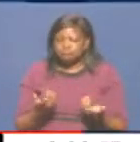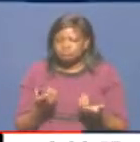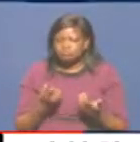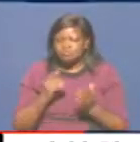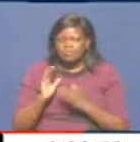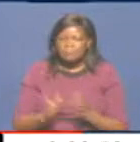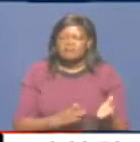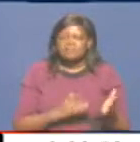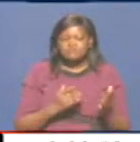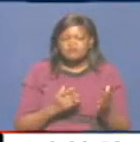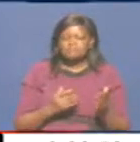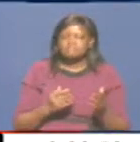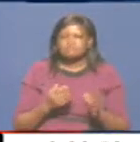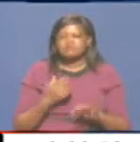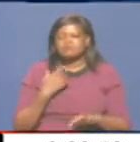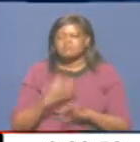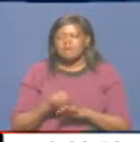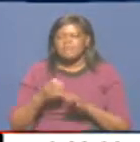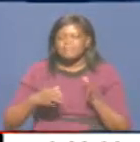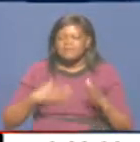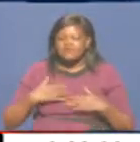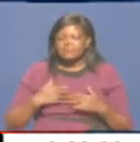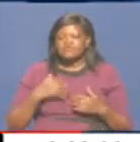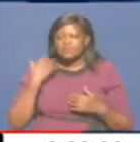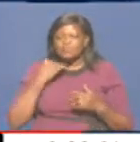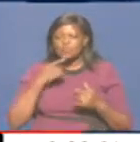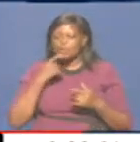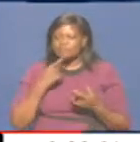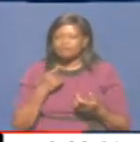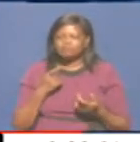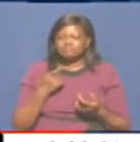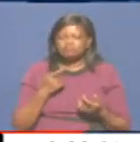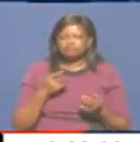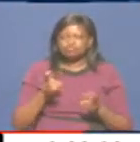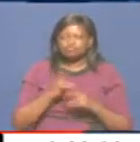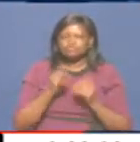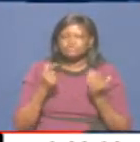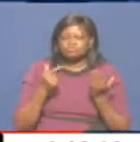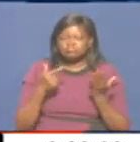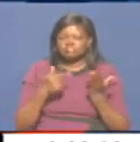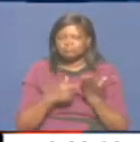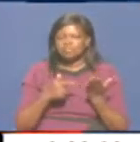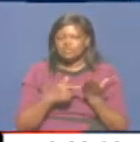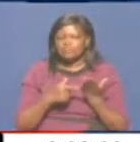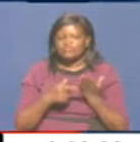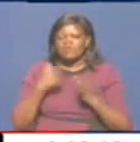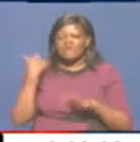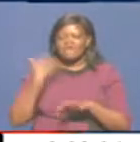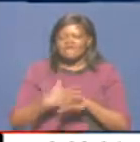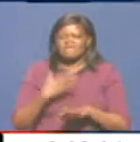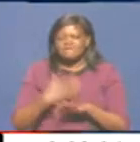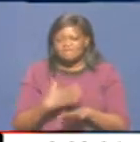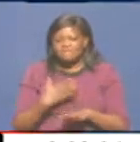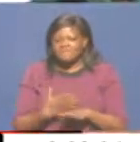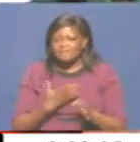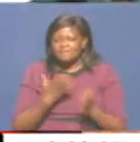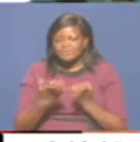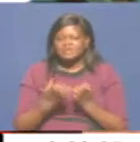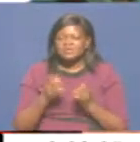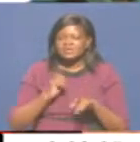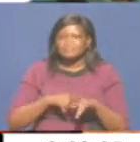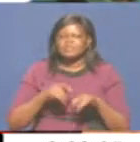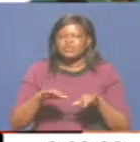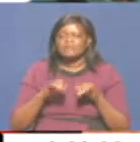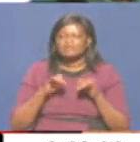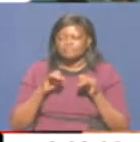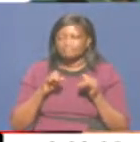of criminals who have now majorly embraced technology for their illicit trade as it awaits for legislation to take root. If we